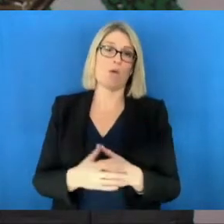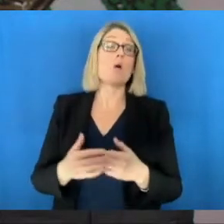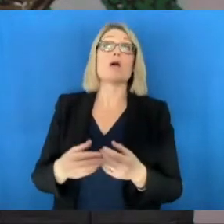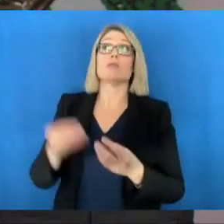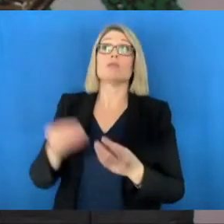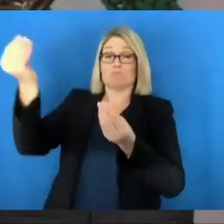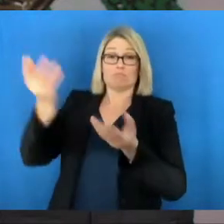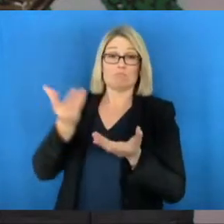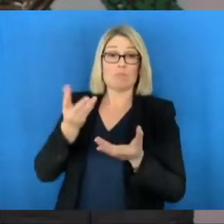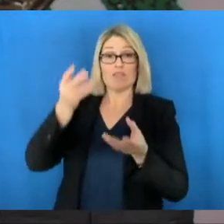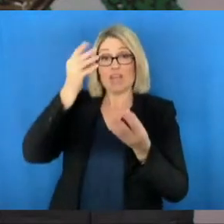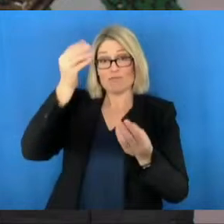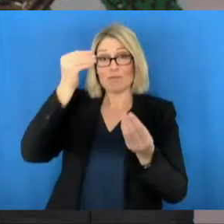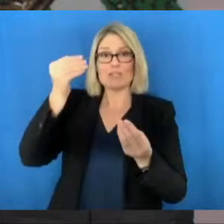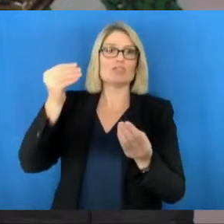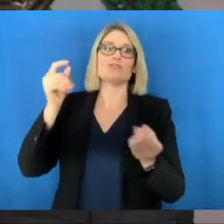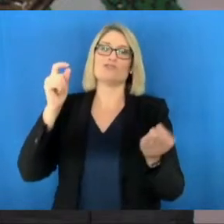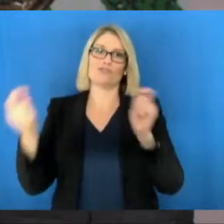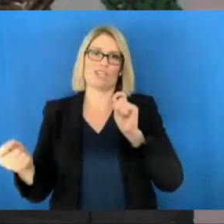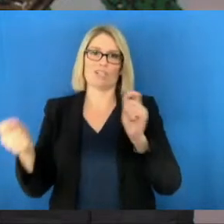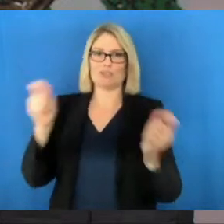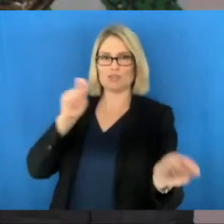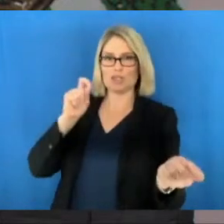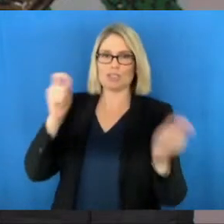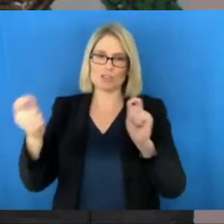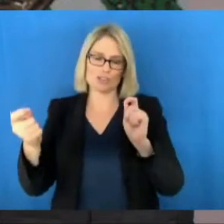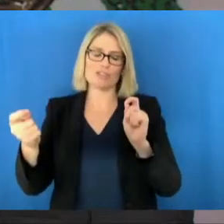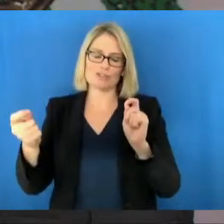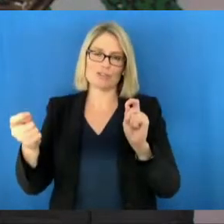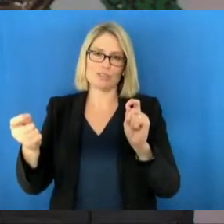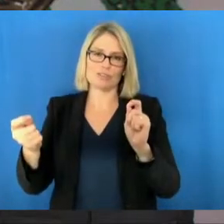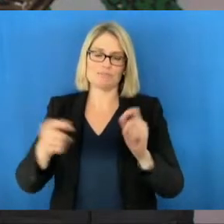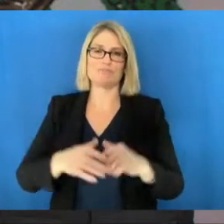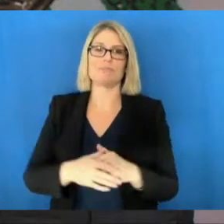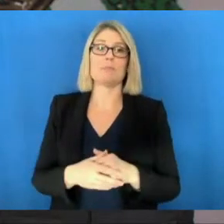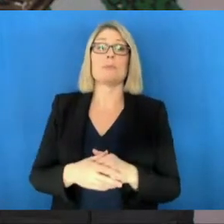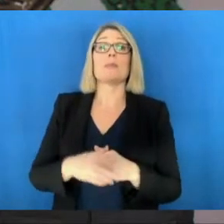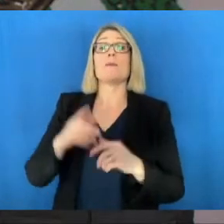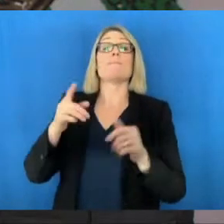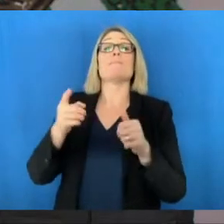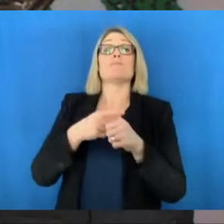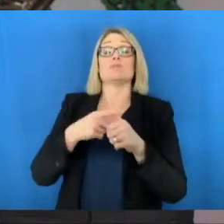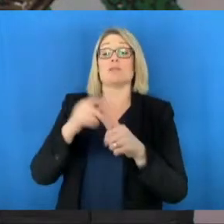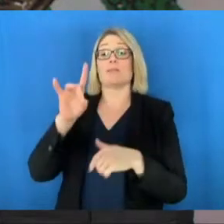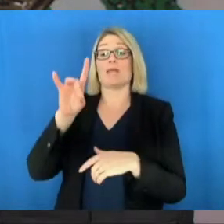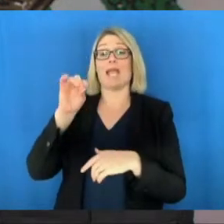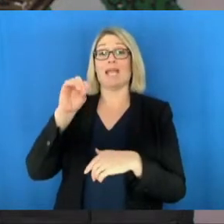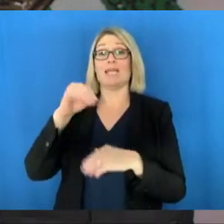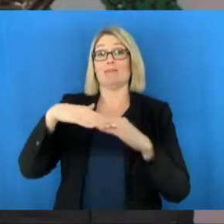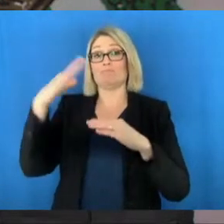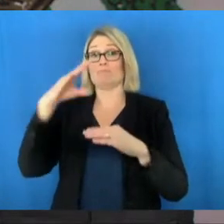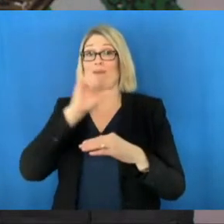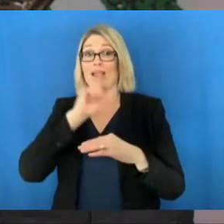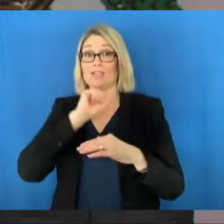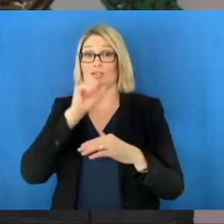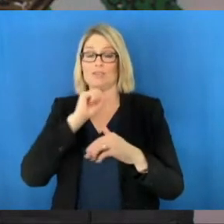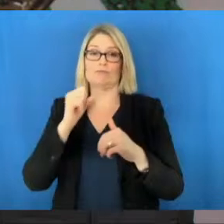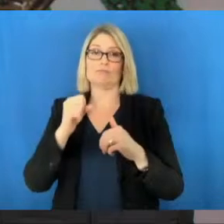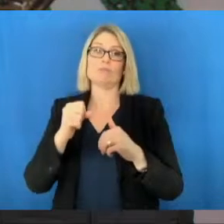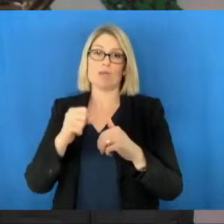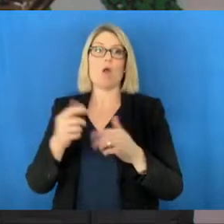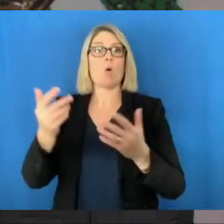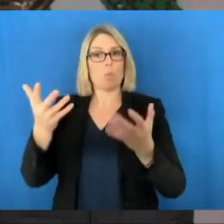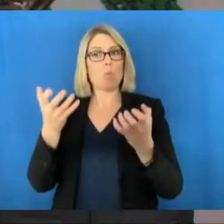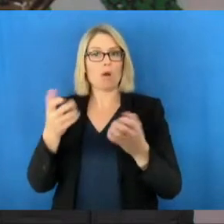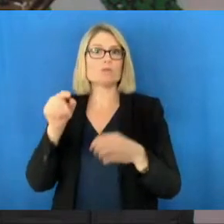information continues to change, and we wanted, with the 80-plus group, I guess, to be able to get this out